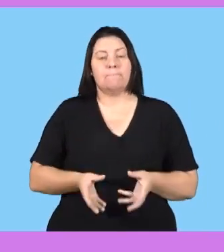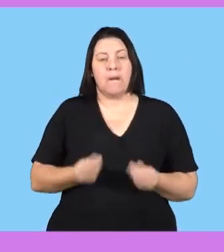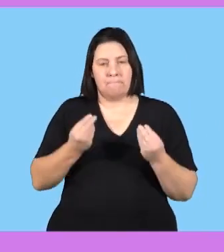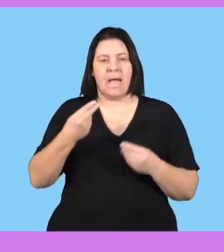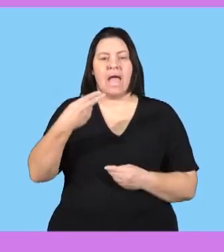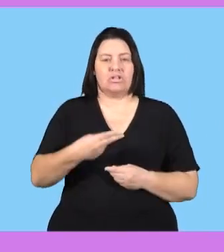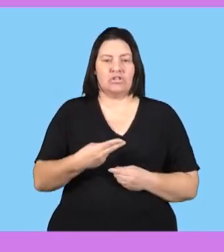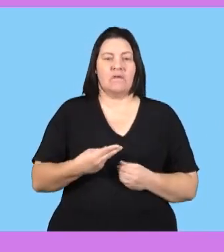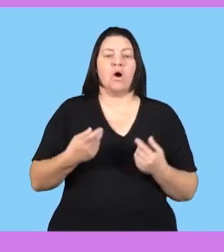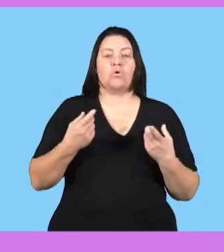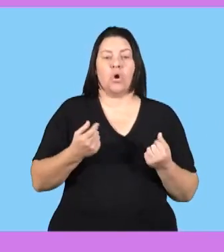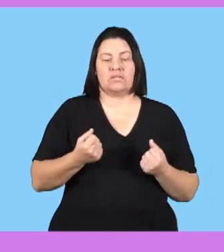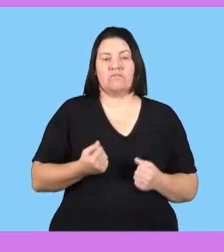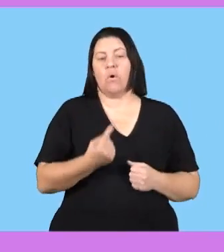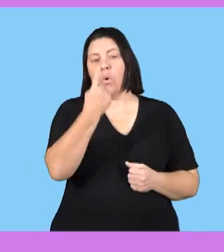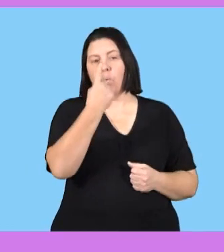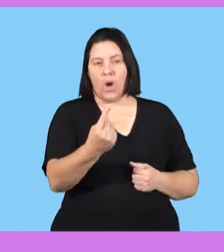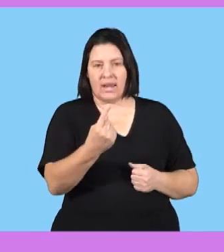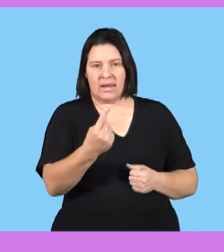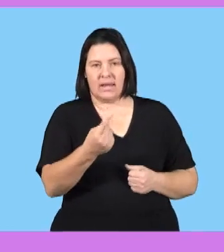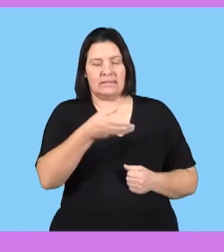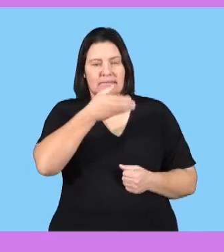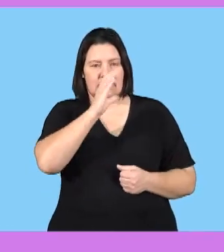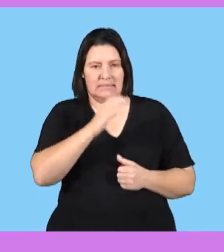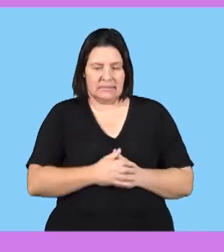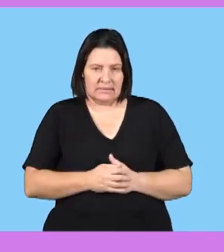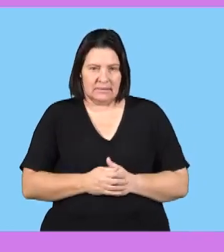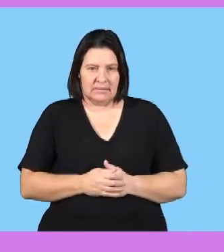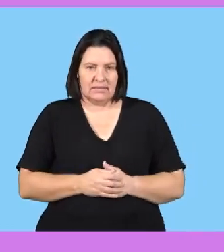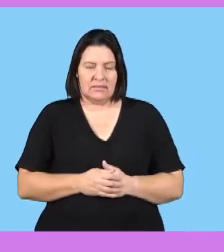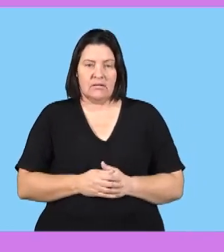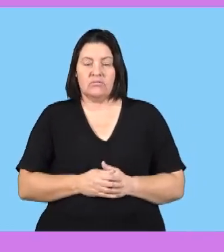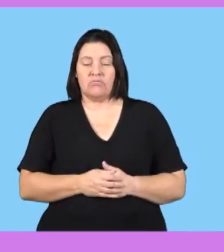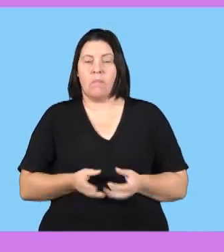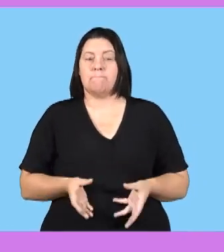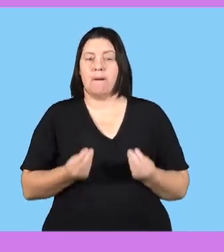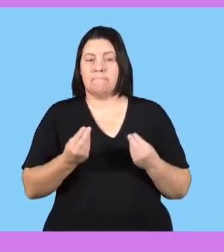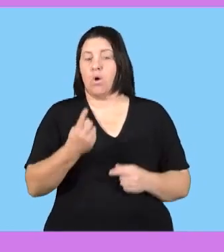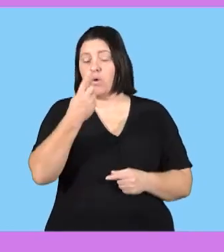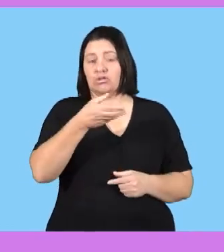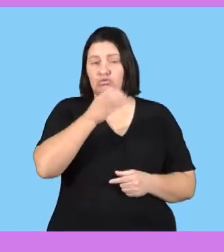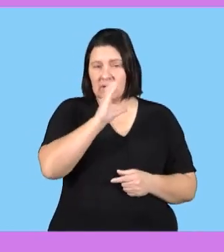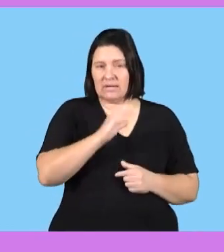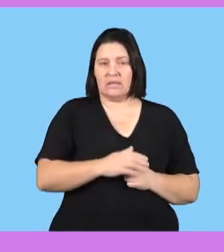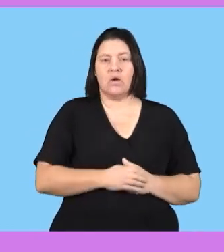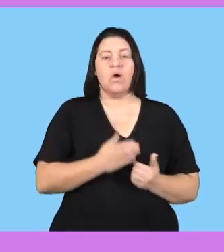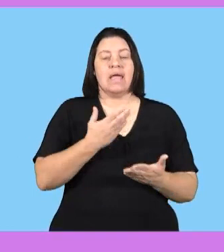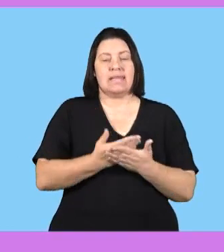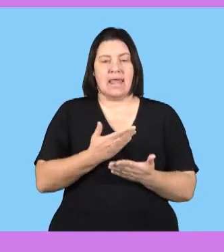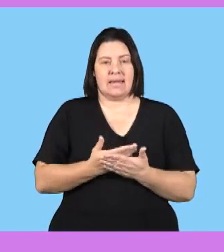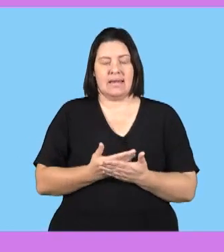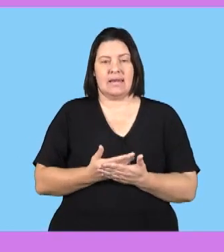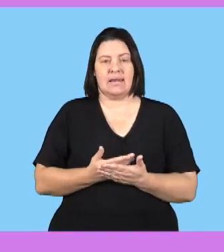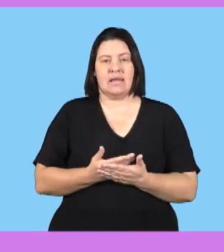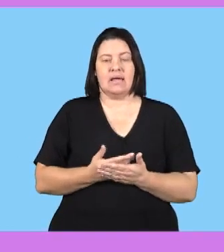determine the value of H, the cost of one drink. So to determine the cost of one drink,